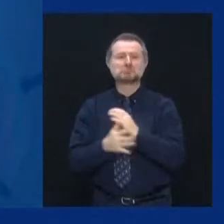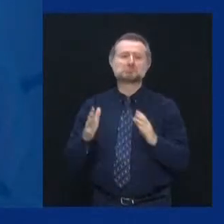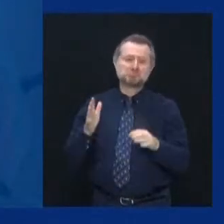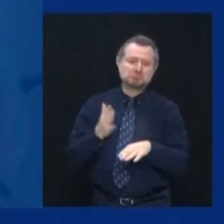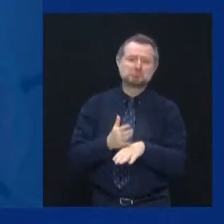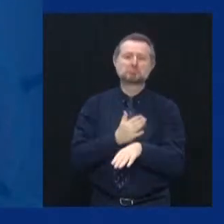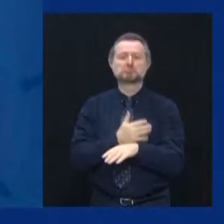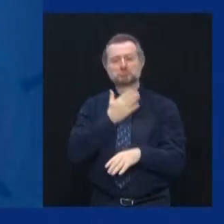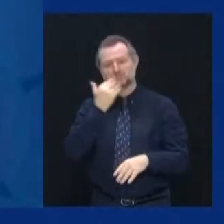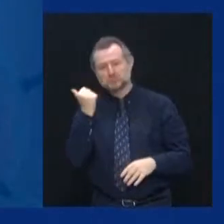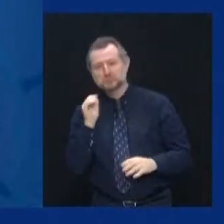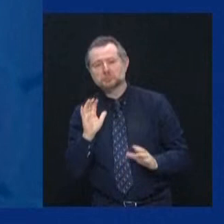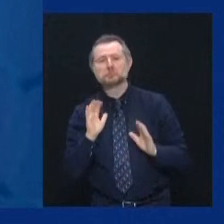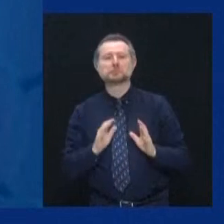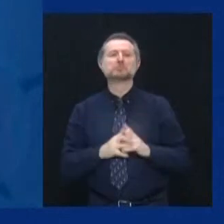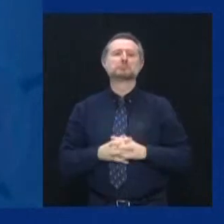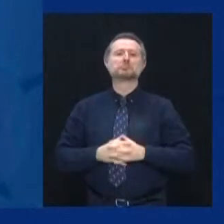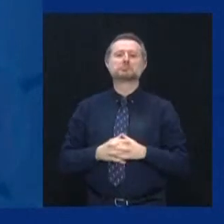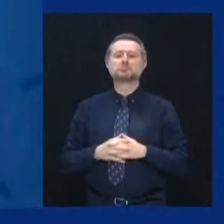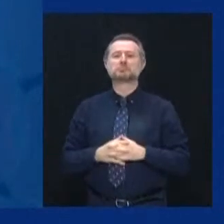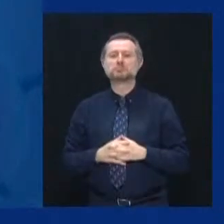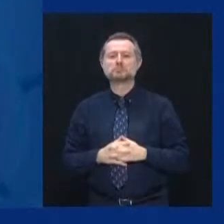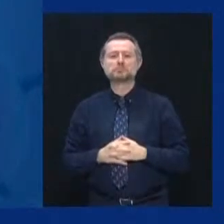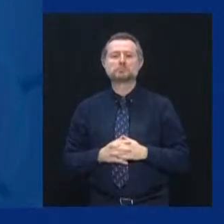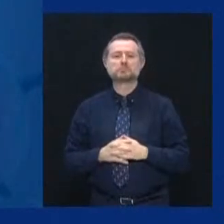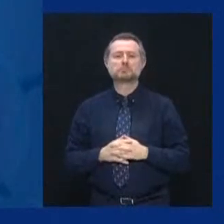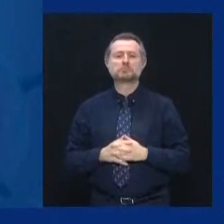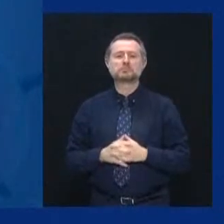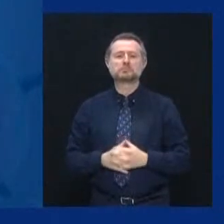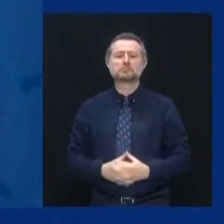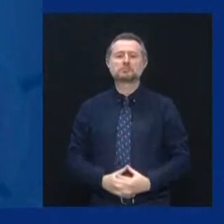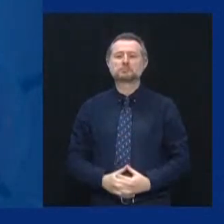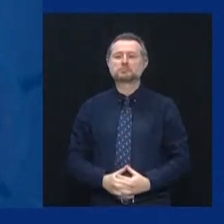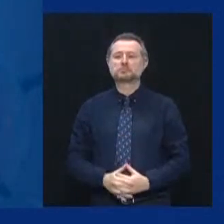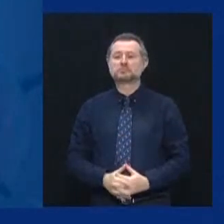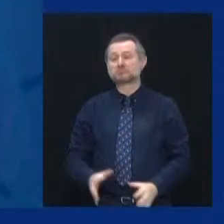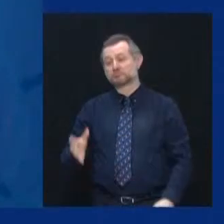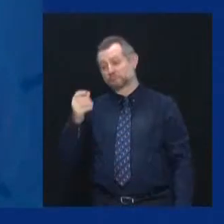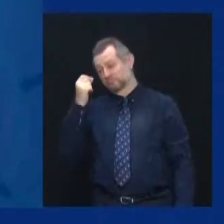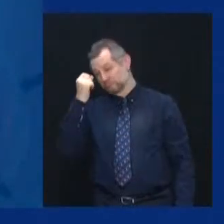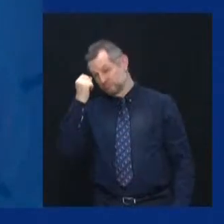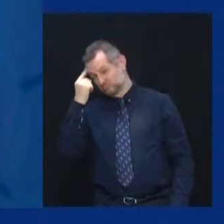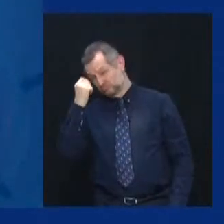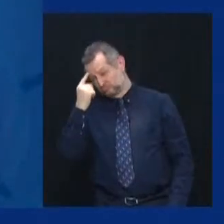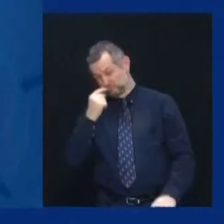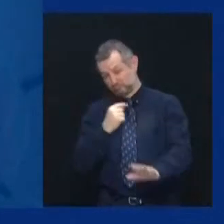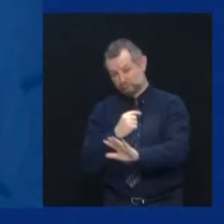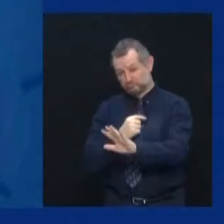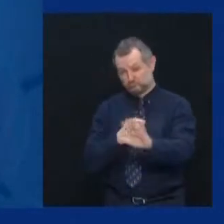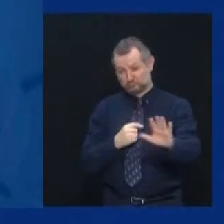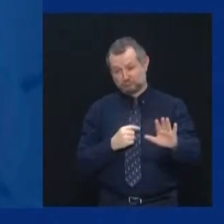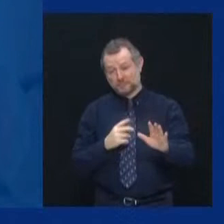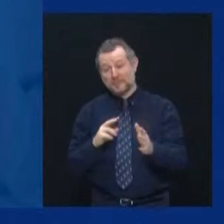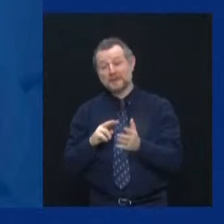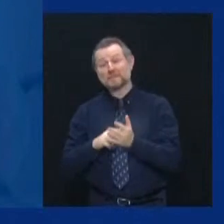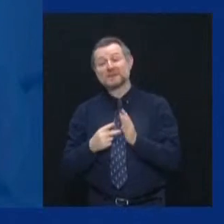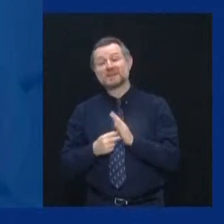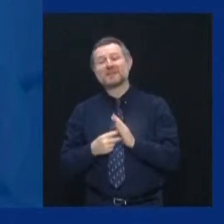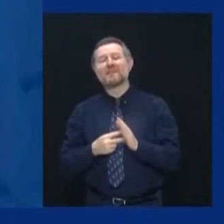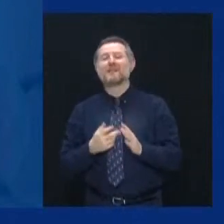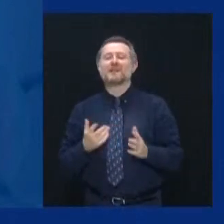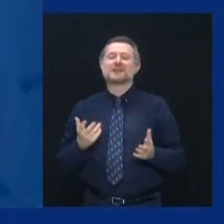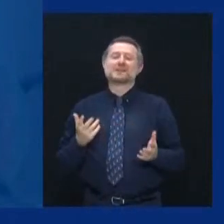for demographic reasons. But 21 days from 15%,